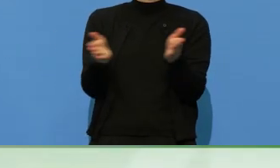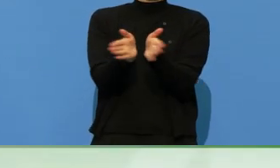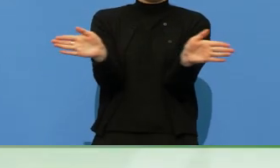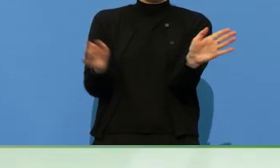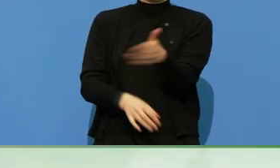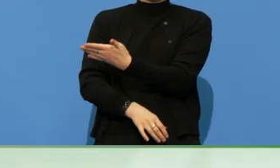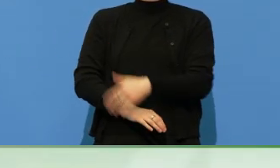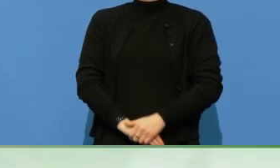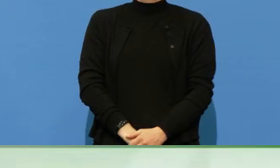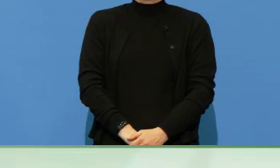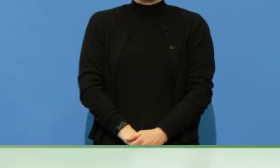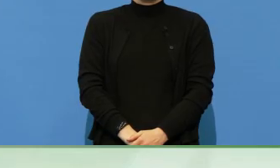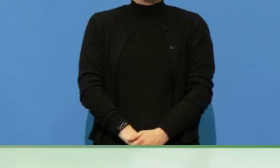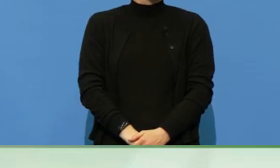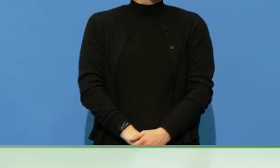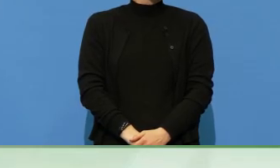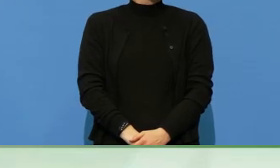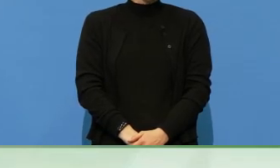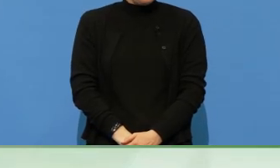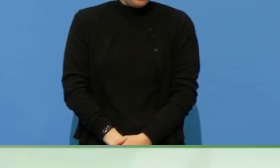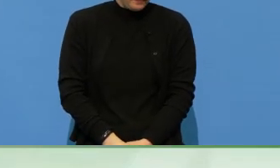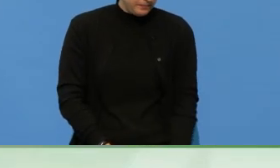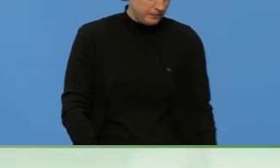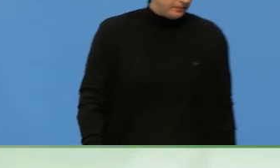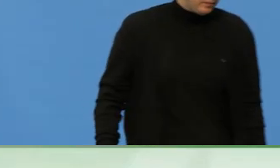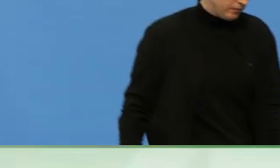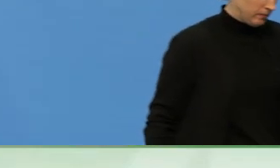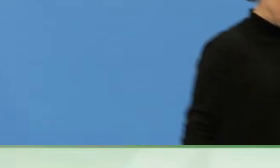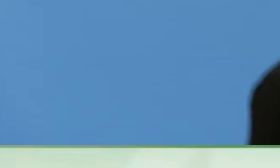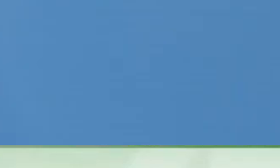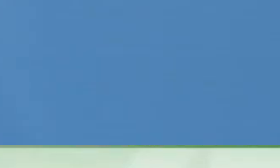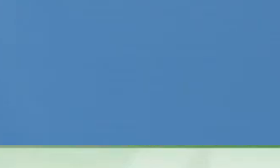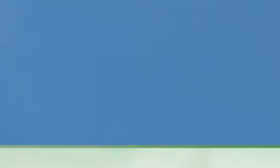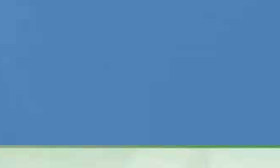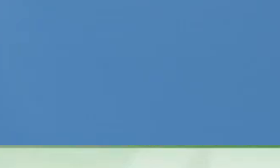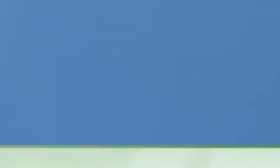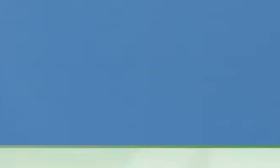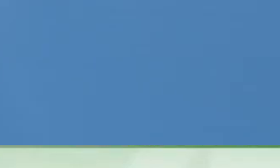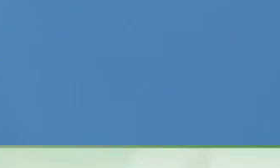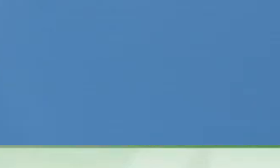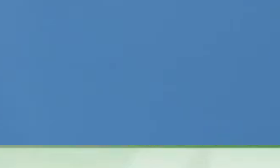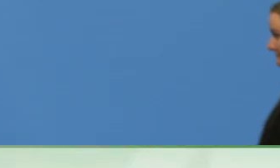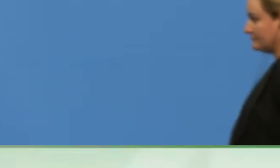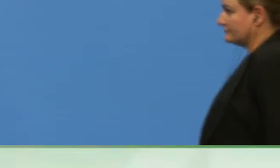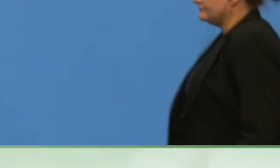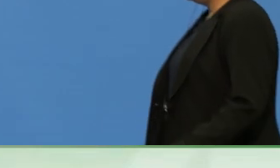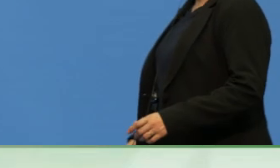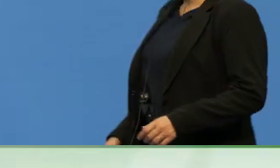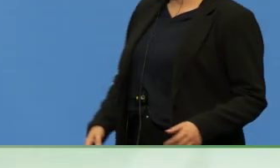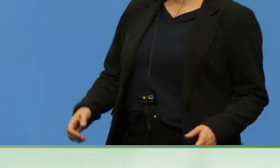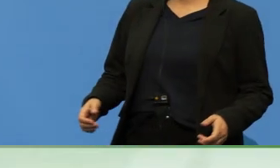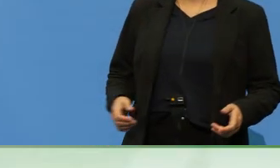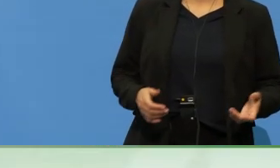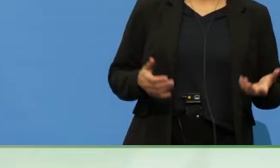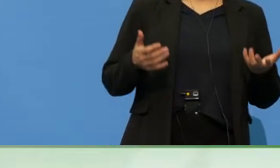web internal or external the more accessible possible, which is, of course, you know, digital accessibility is a big